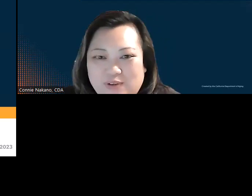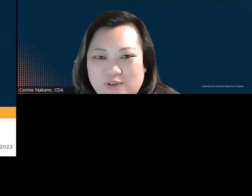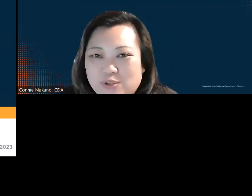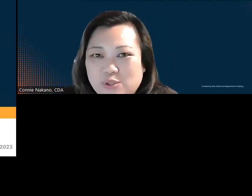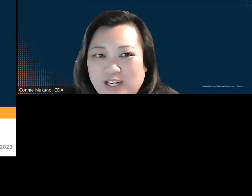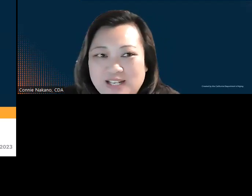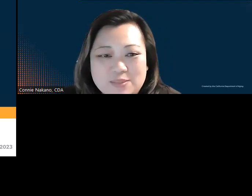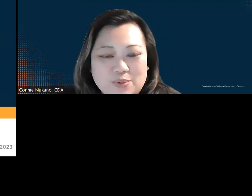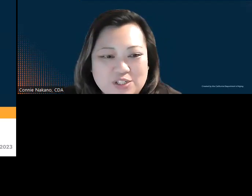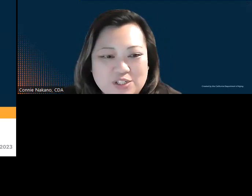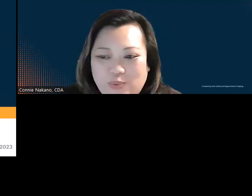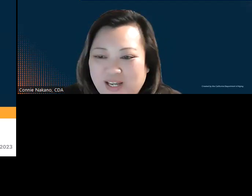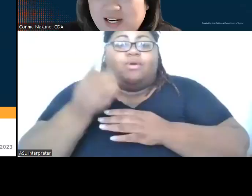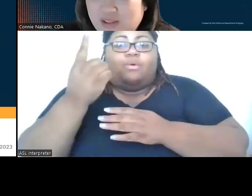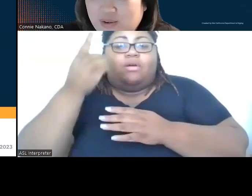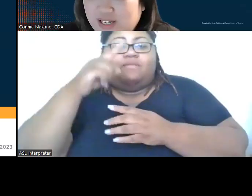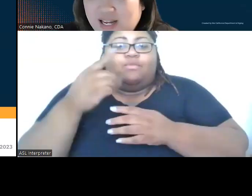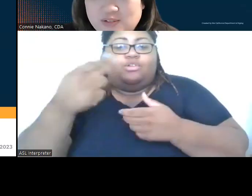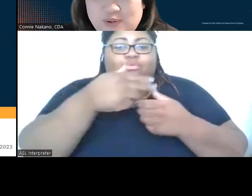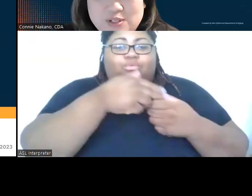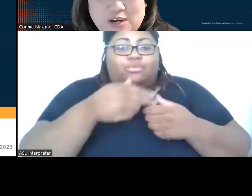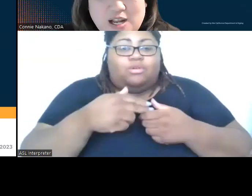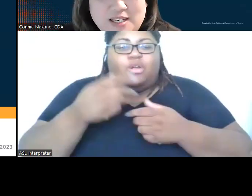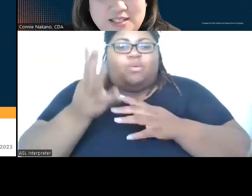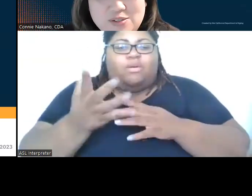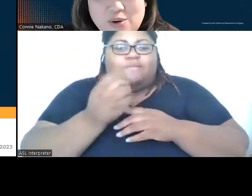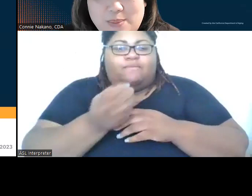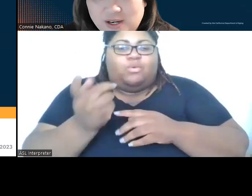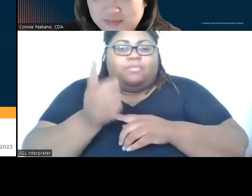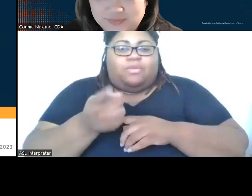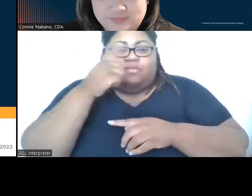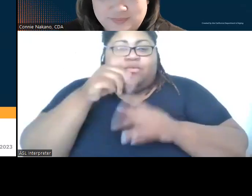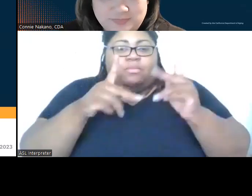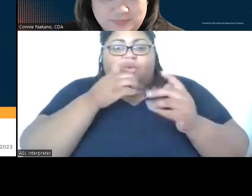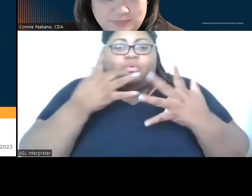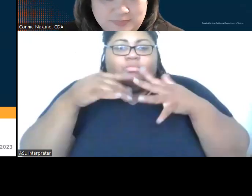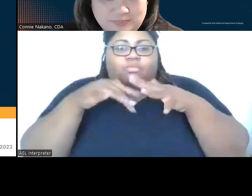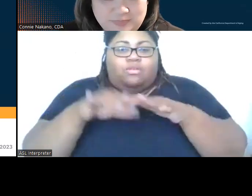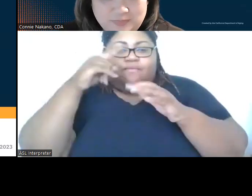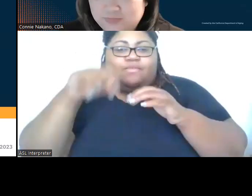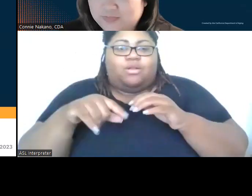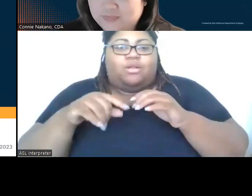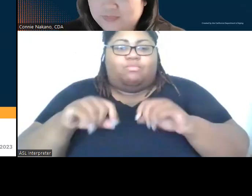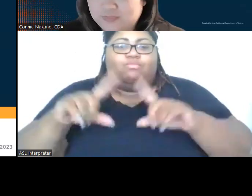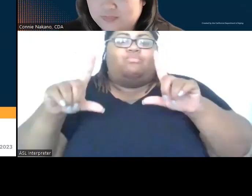Good morning, everyone, for joining us. We're just going to wait another minute as folks are coming into our webinar.